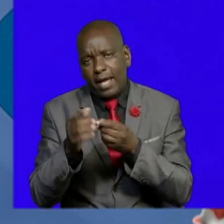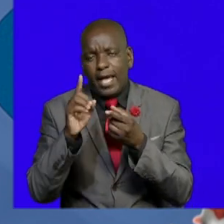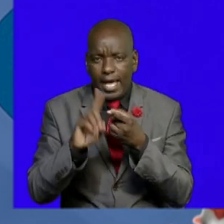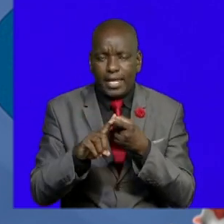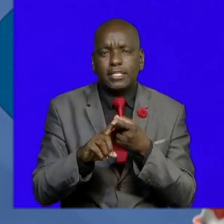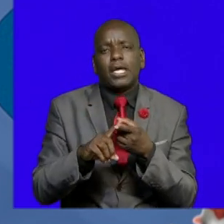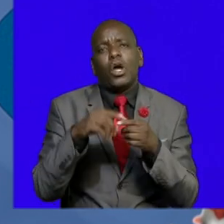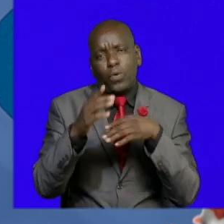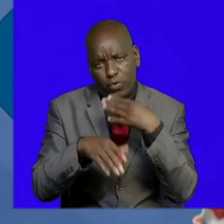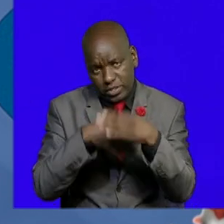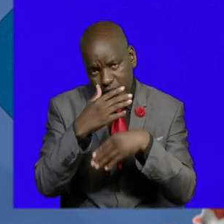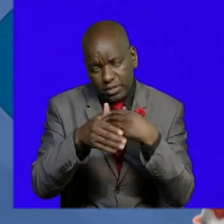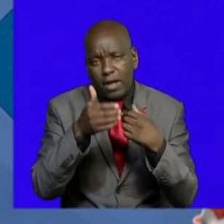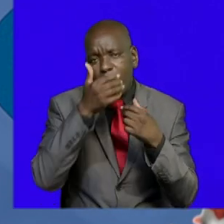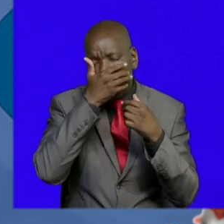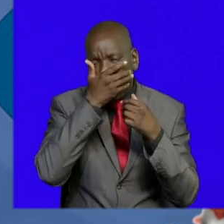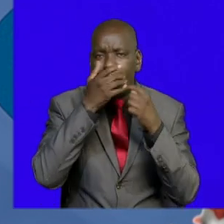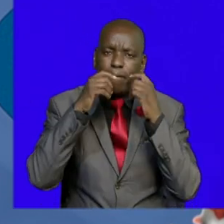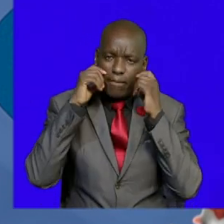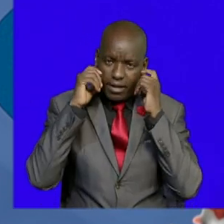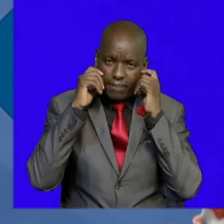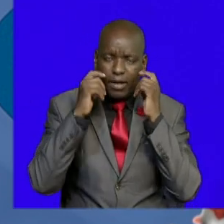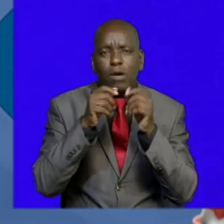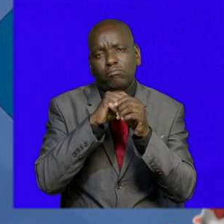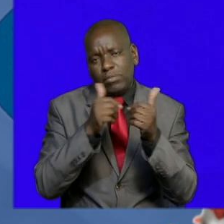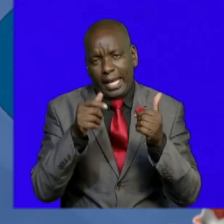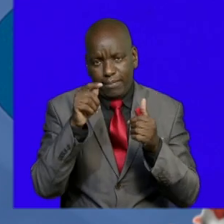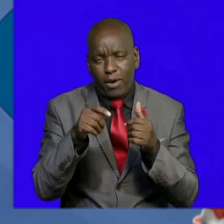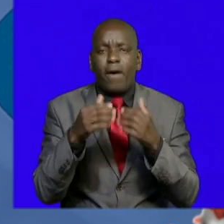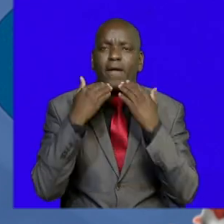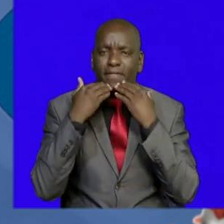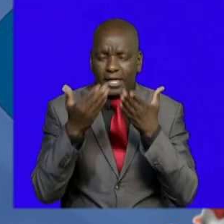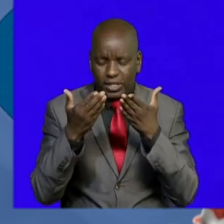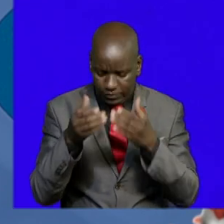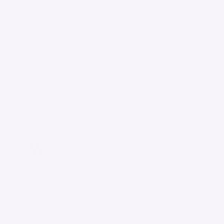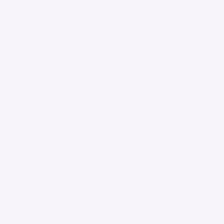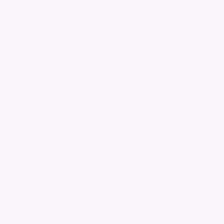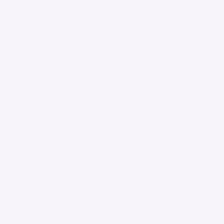always, always wear a face mask properly. Thank you.